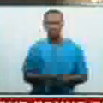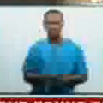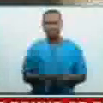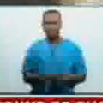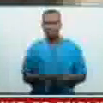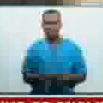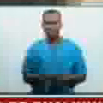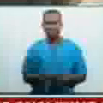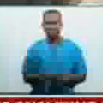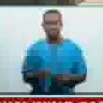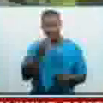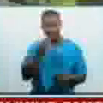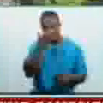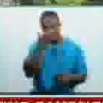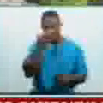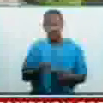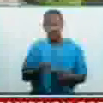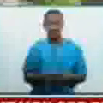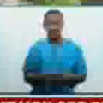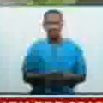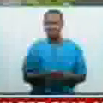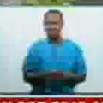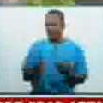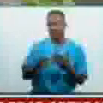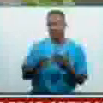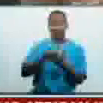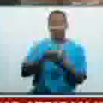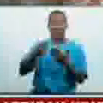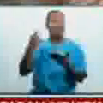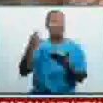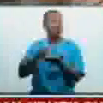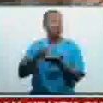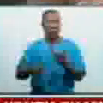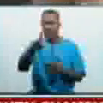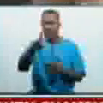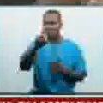an obsolete to digital format. The project is estimated to cost